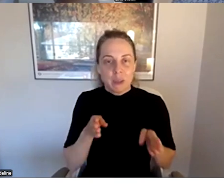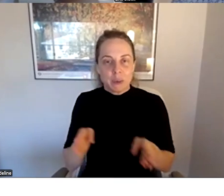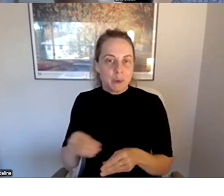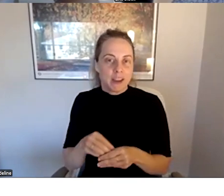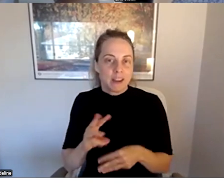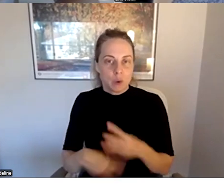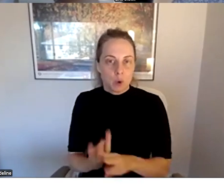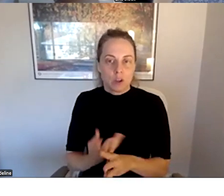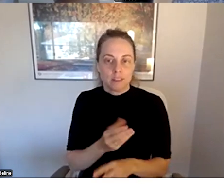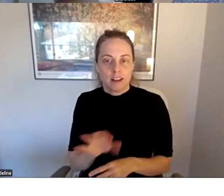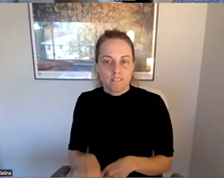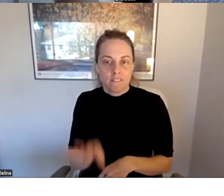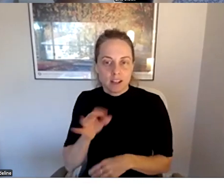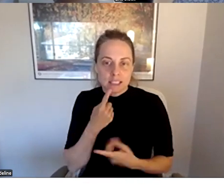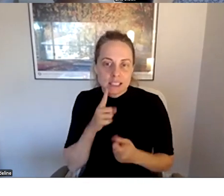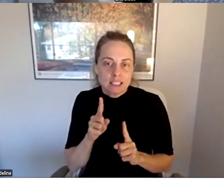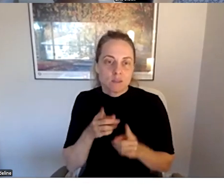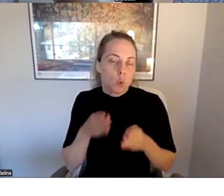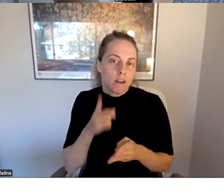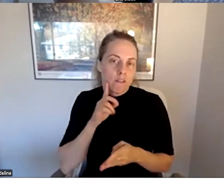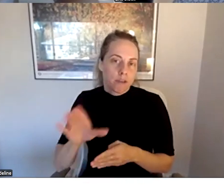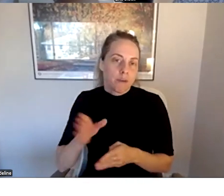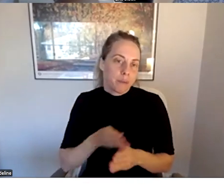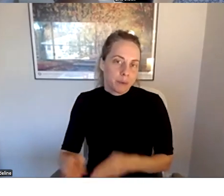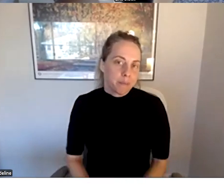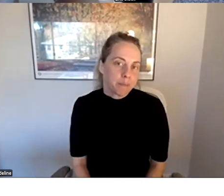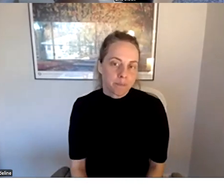find a successful path for their career.